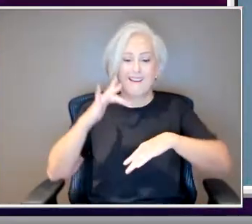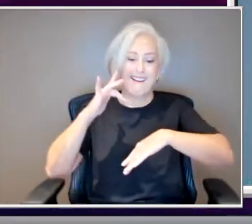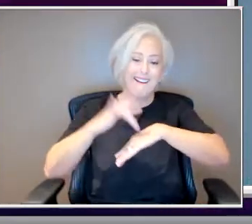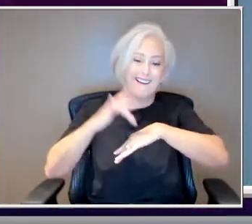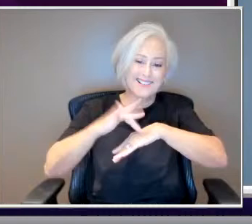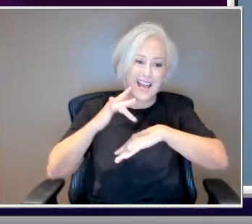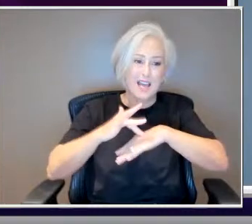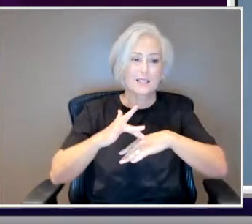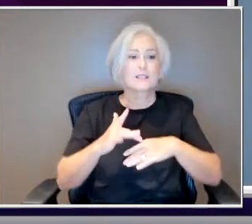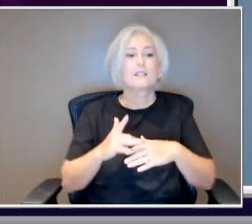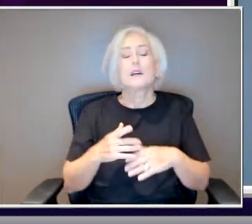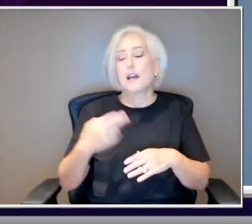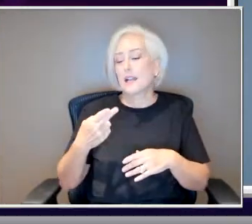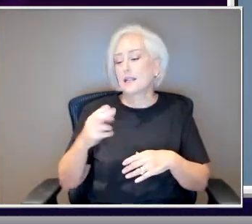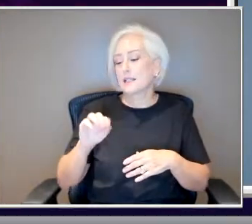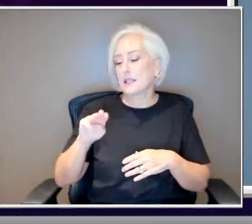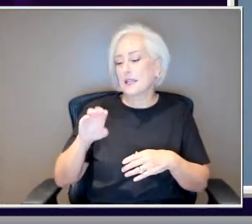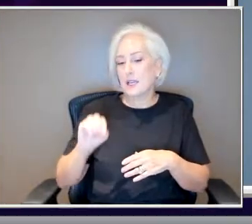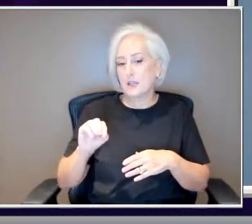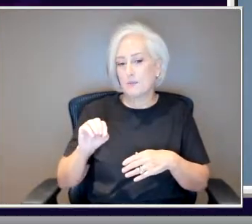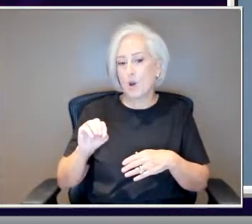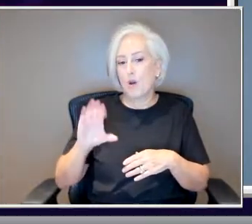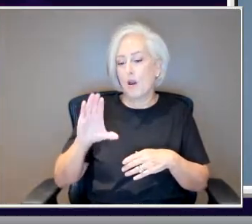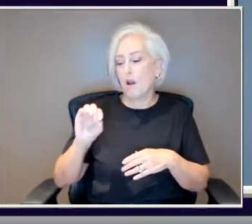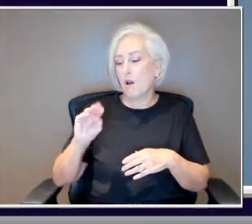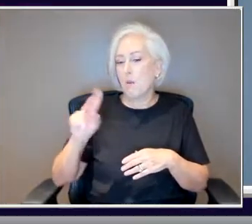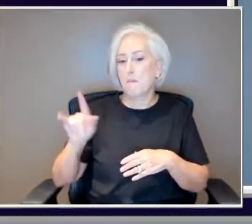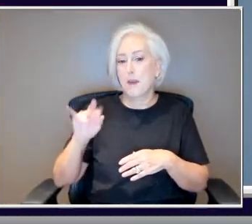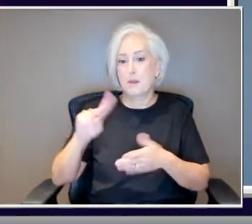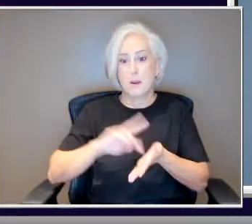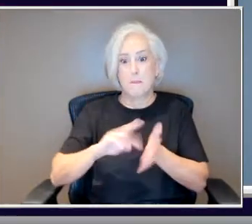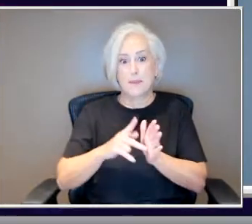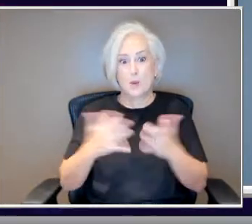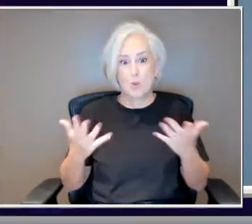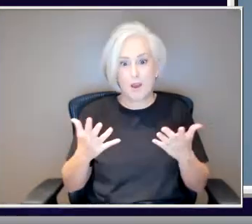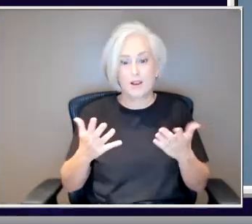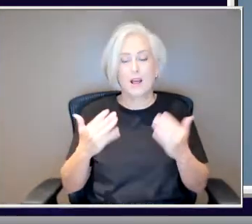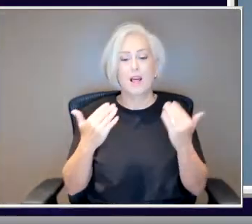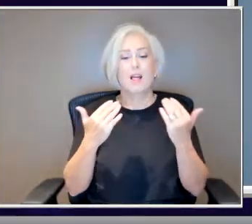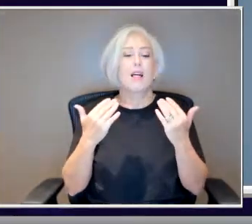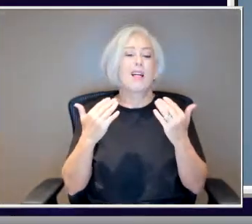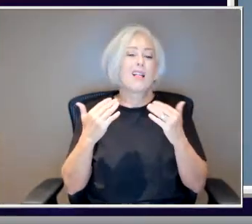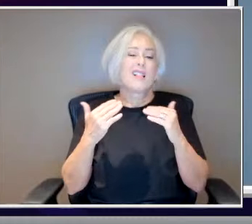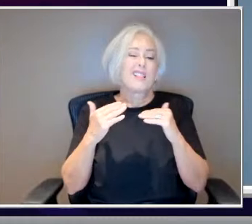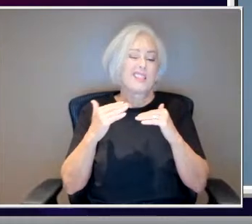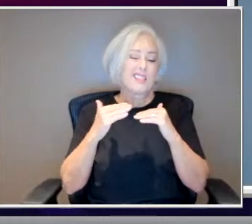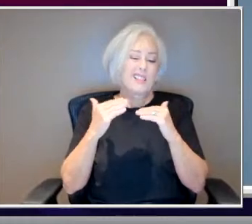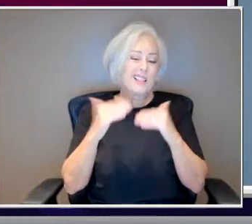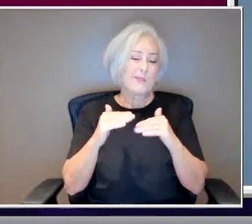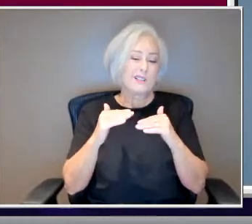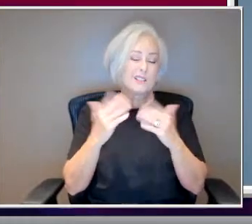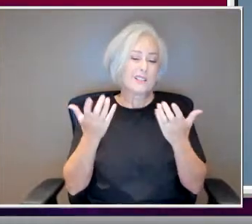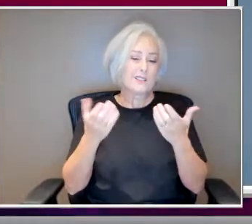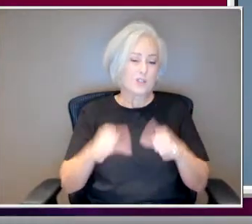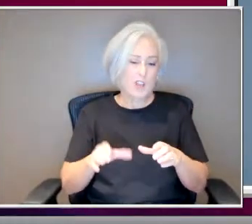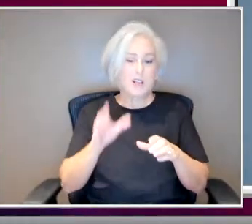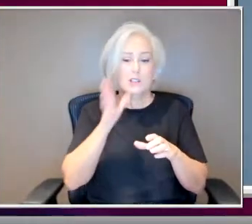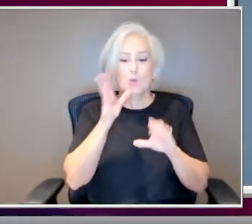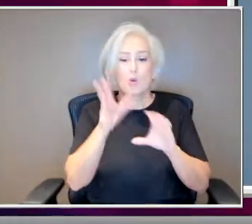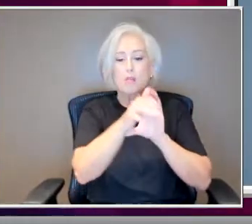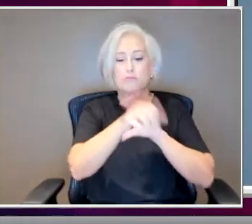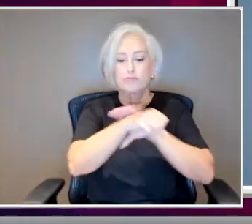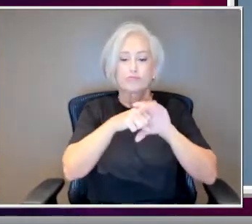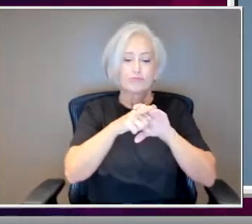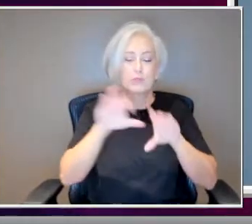meaning it's not prone to clots or strokes or blood clots. And then this outflow graft goes up to the ascending